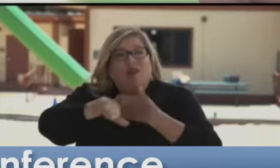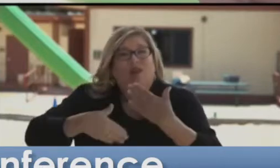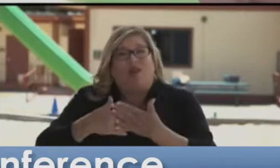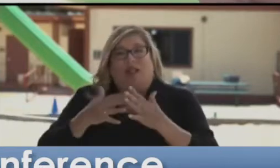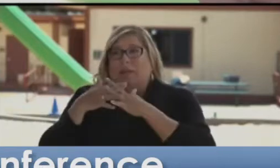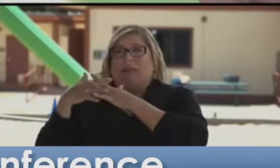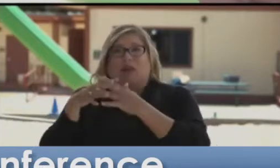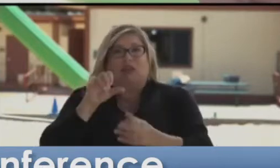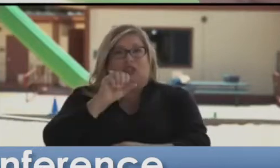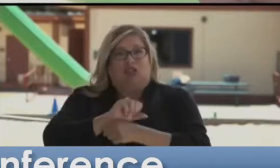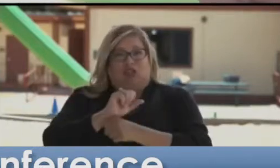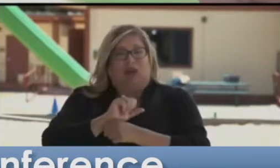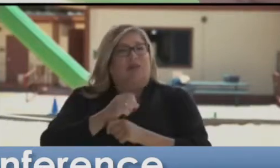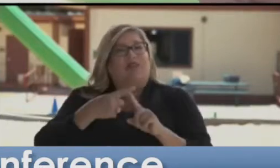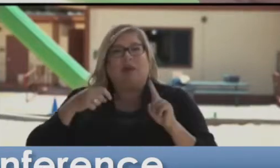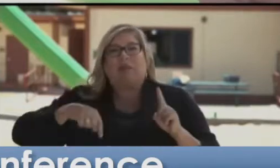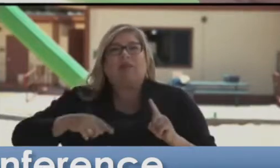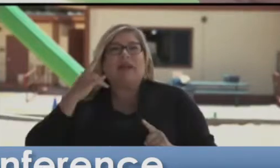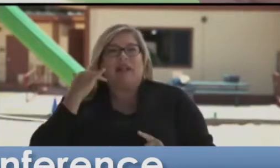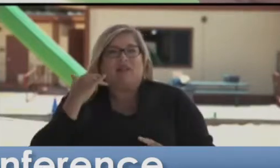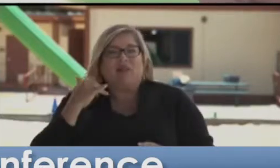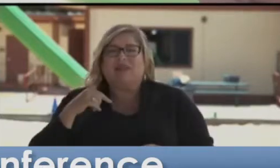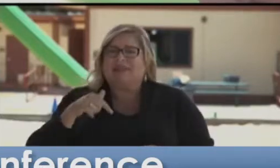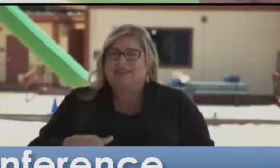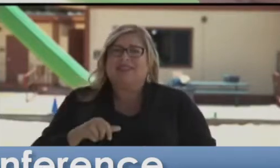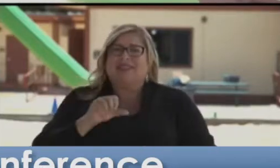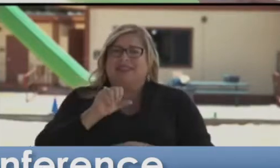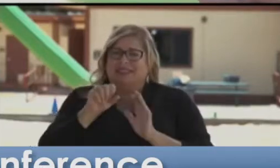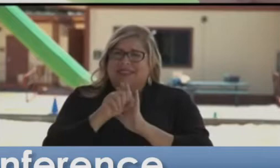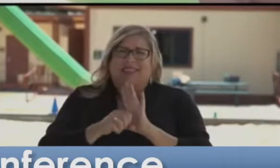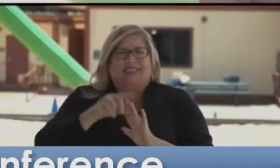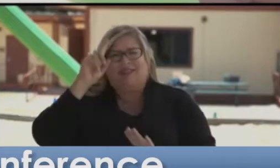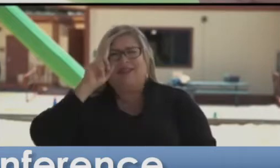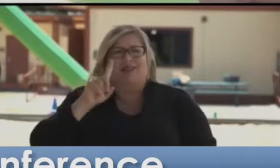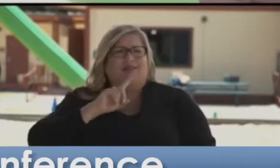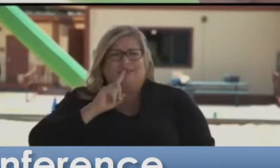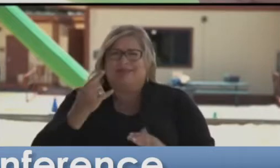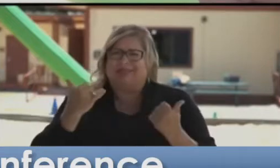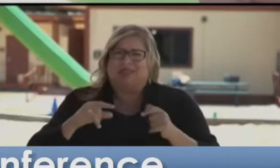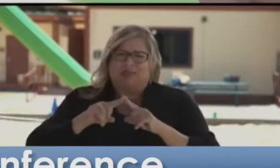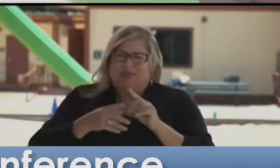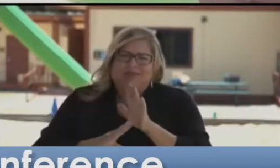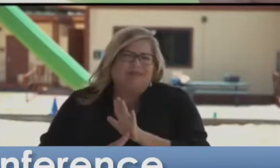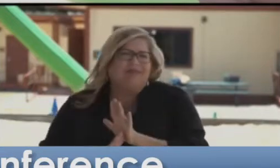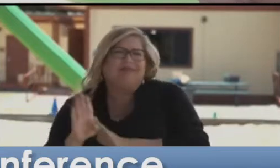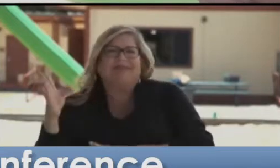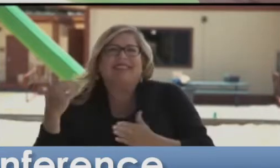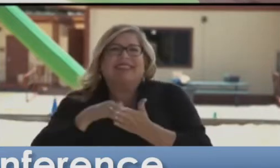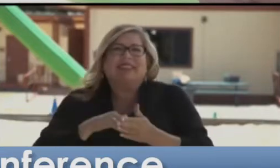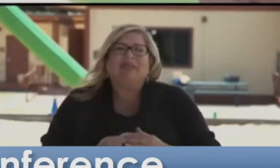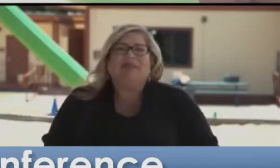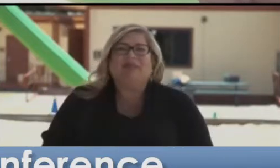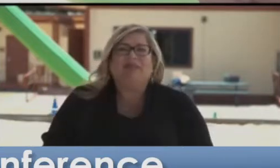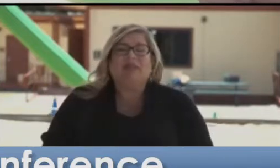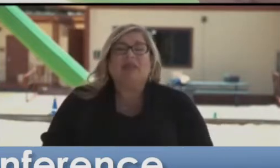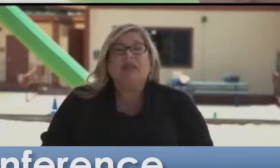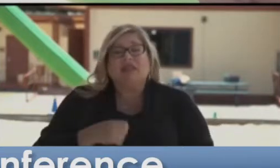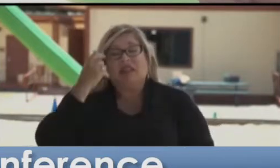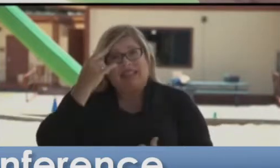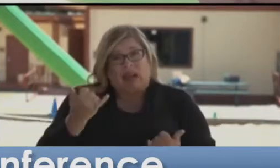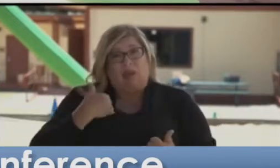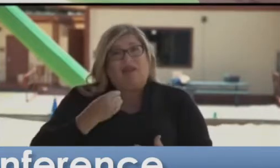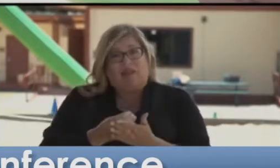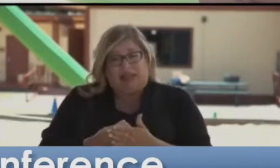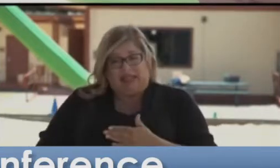jobs. This state is indeed coming roaring back. With that surplus comes a great deal of